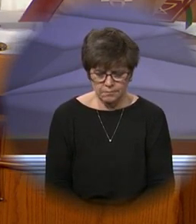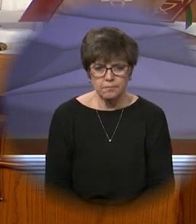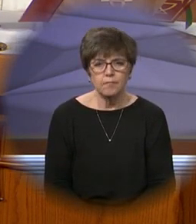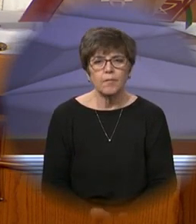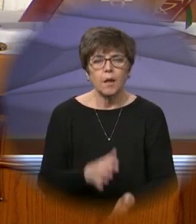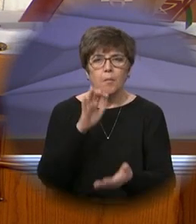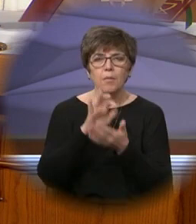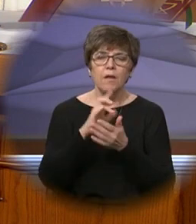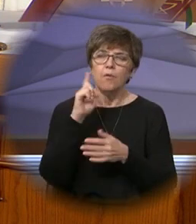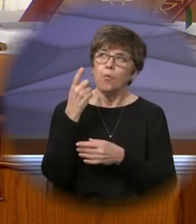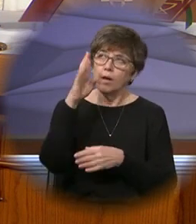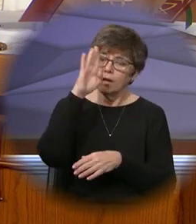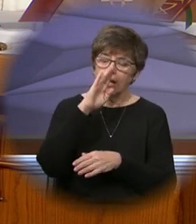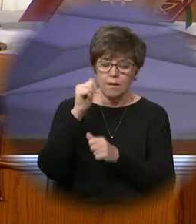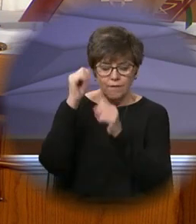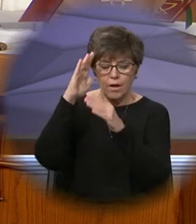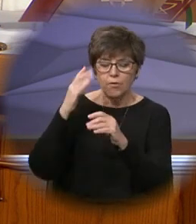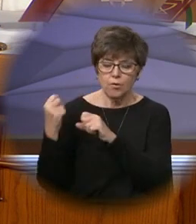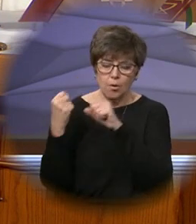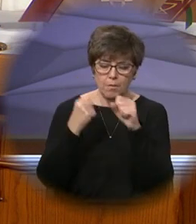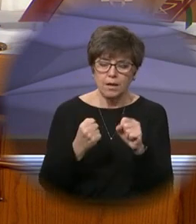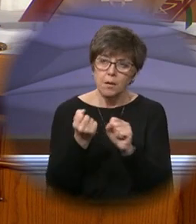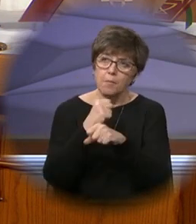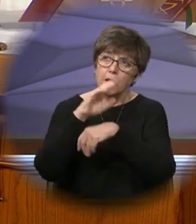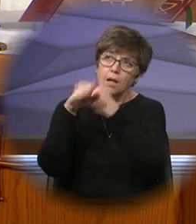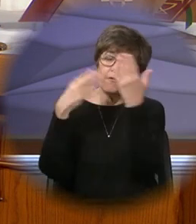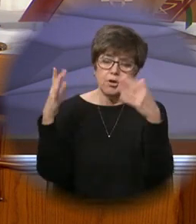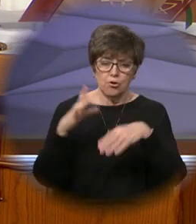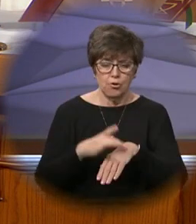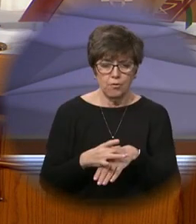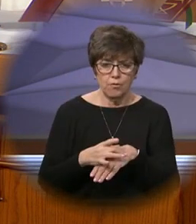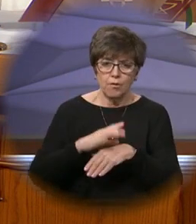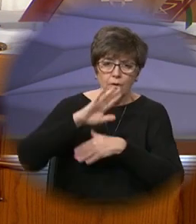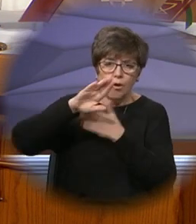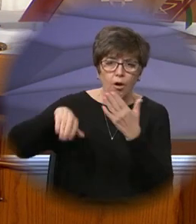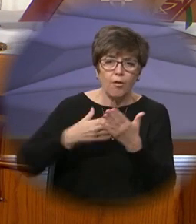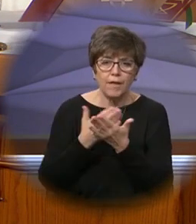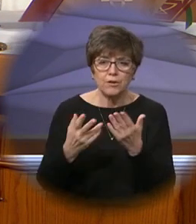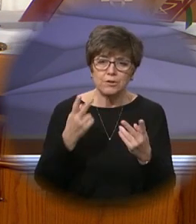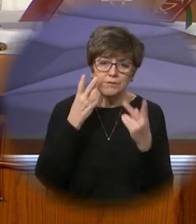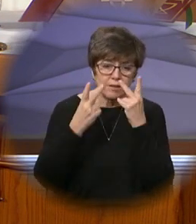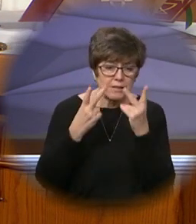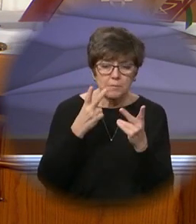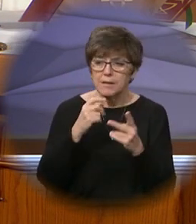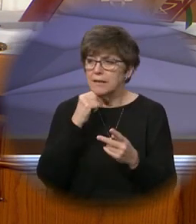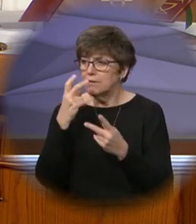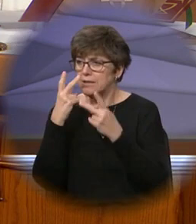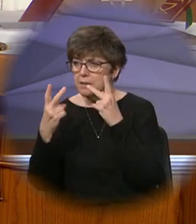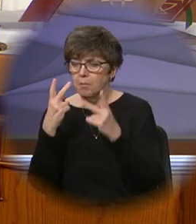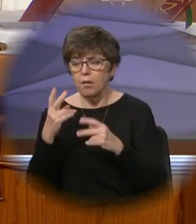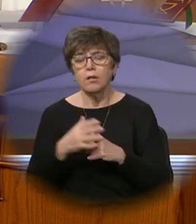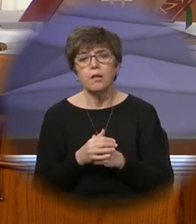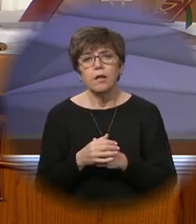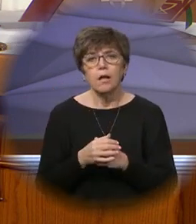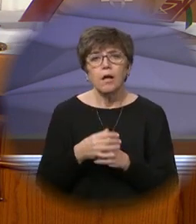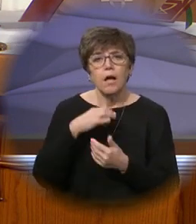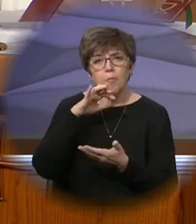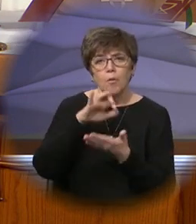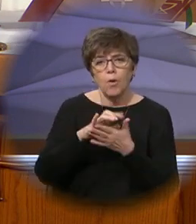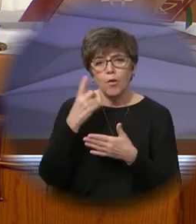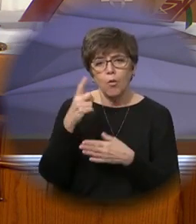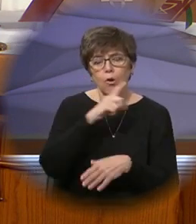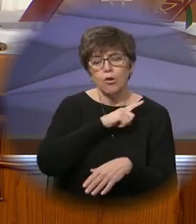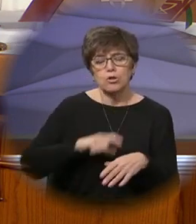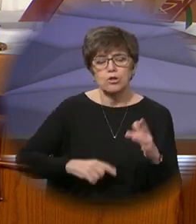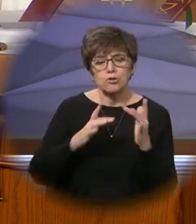I believe in one God, the Father Almighty, maker of heaven and earth, of all things visible and invisible. I believe